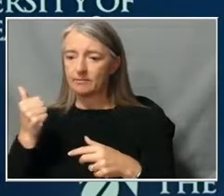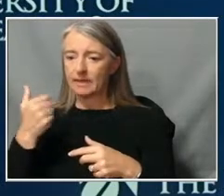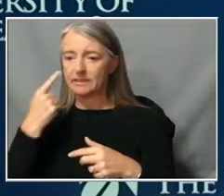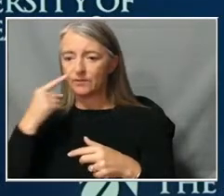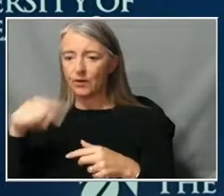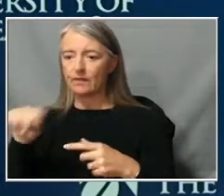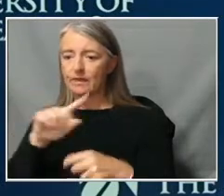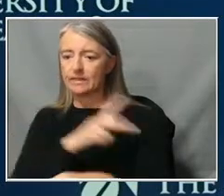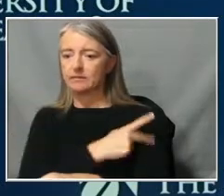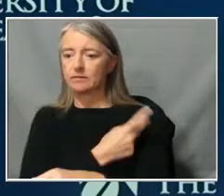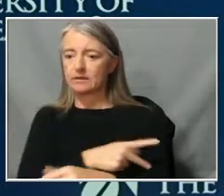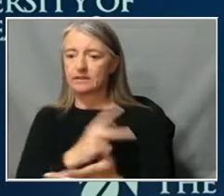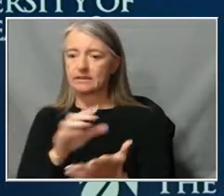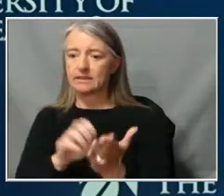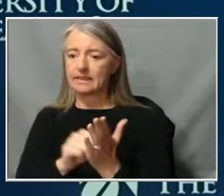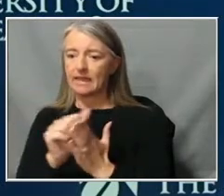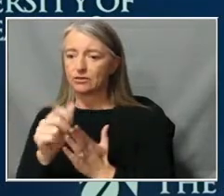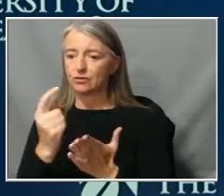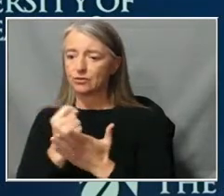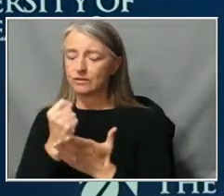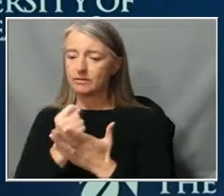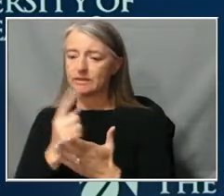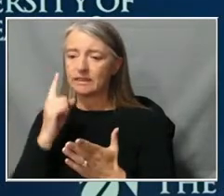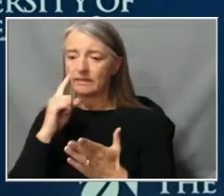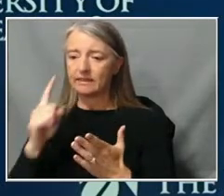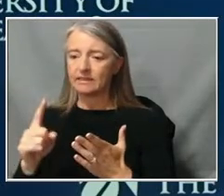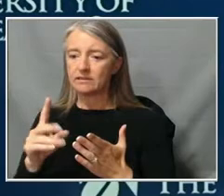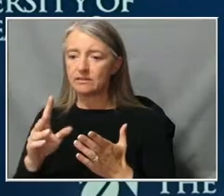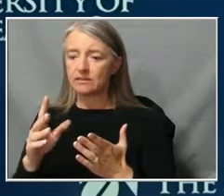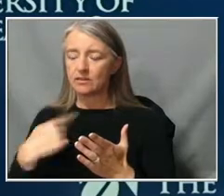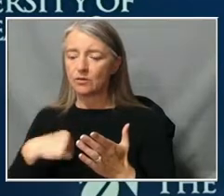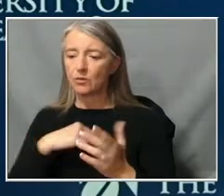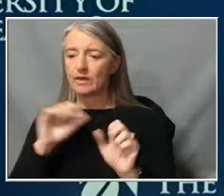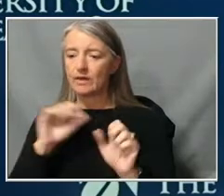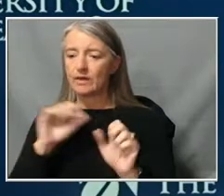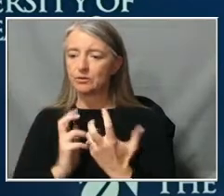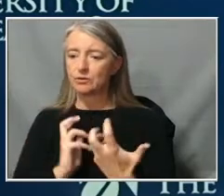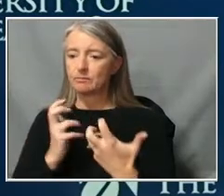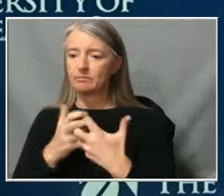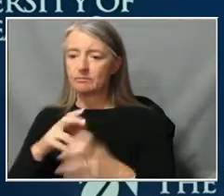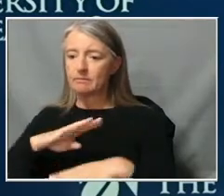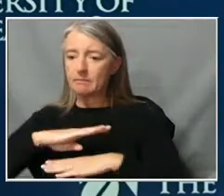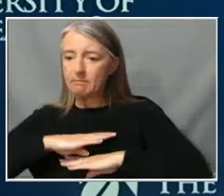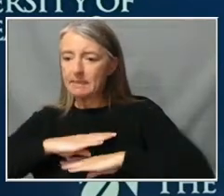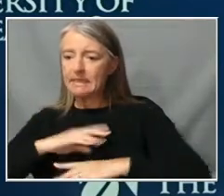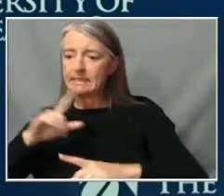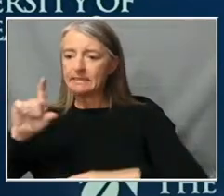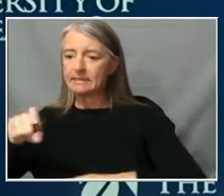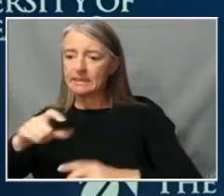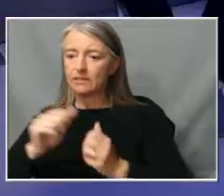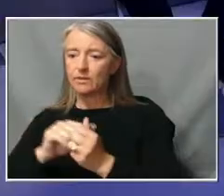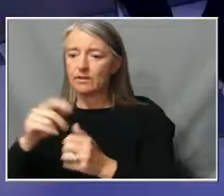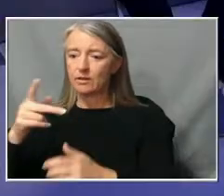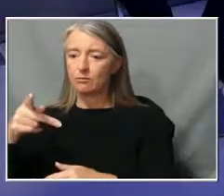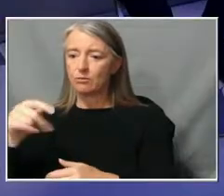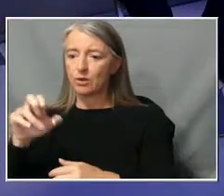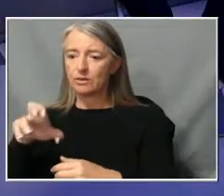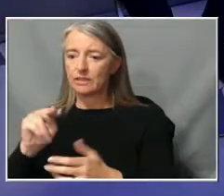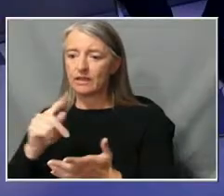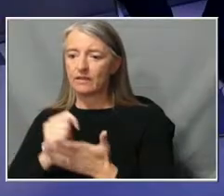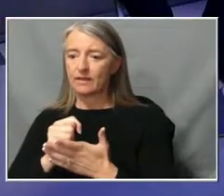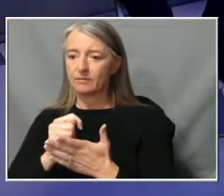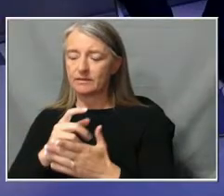patients' cancer treatment. And so really I think speaks to the fact that we're being able to meet this need with the proton therapy program here at KU. All right, be sure to